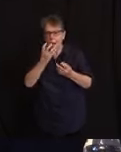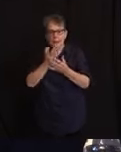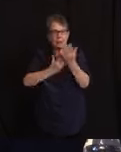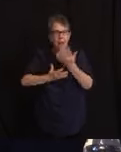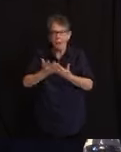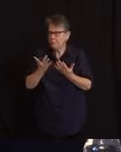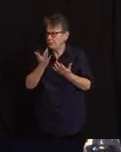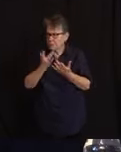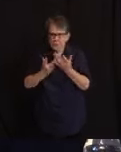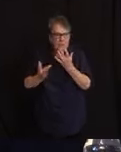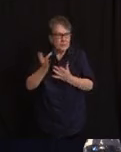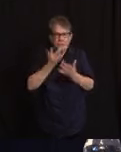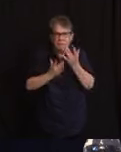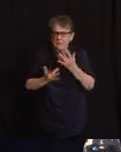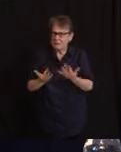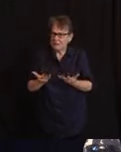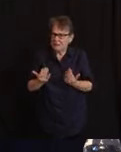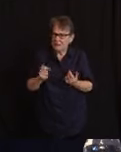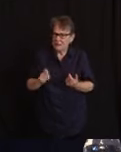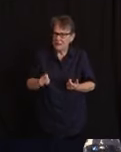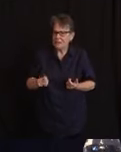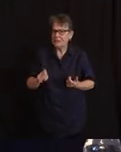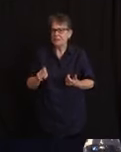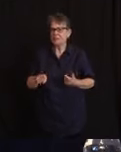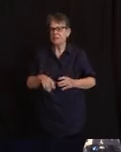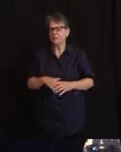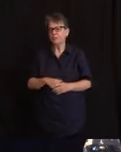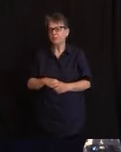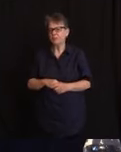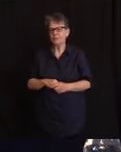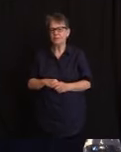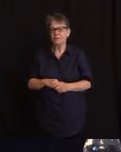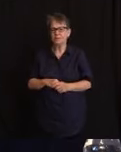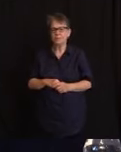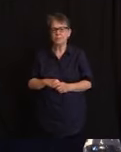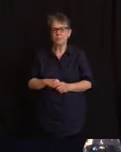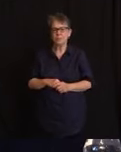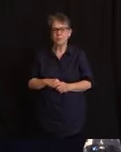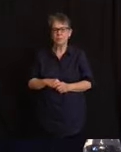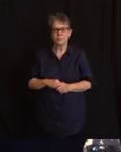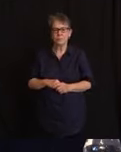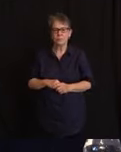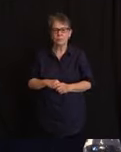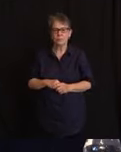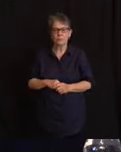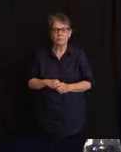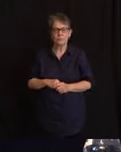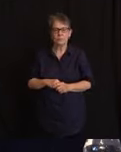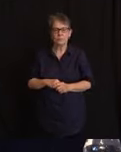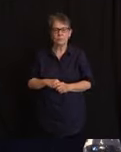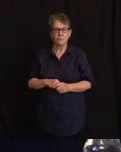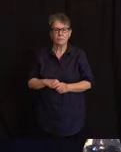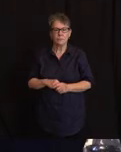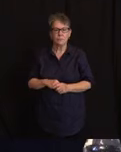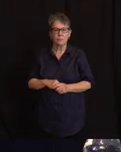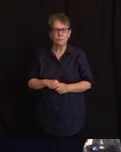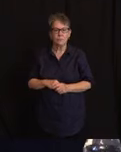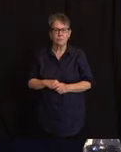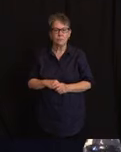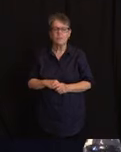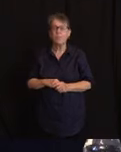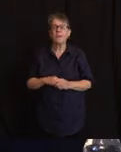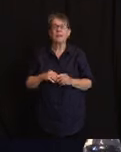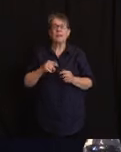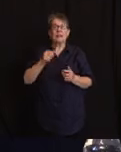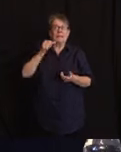reported yesterday, we did send a significant allocation of PPE to our nursing homes, and today